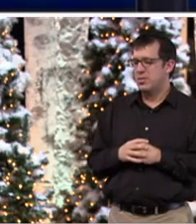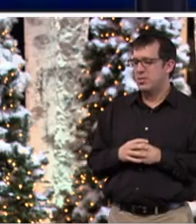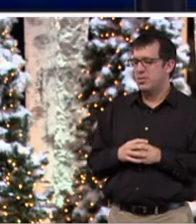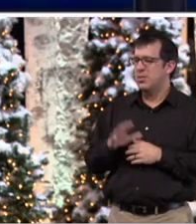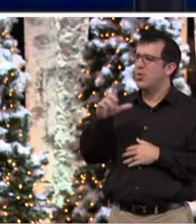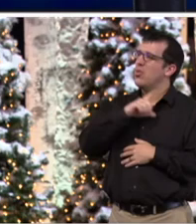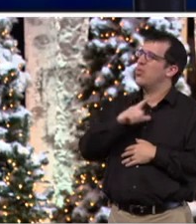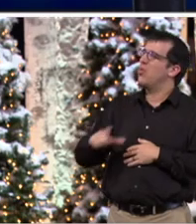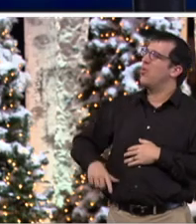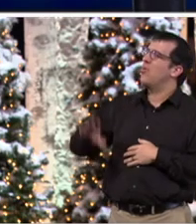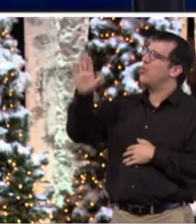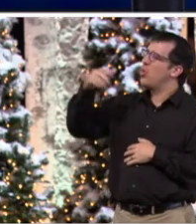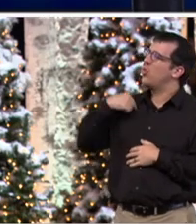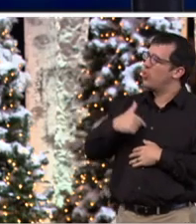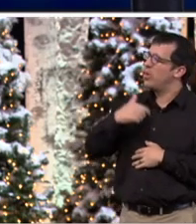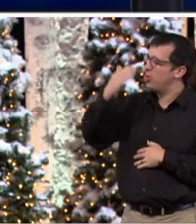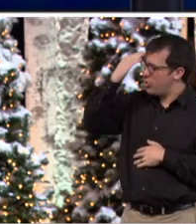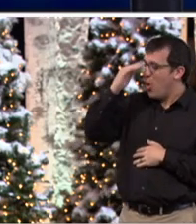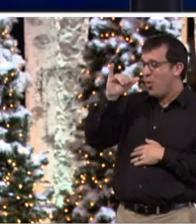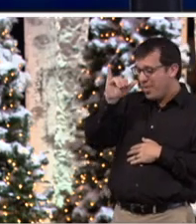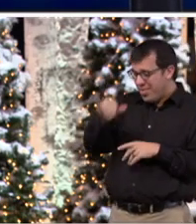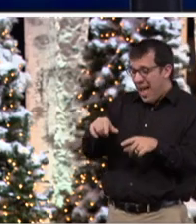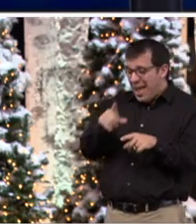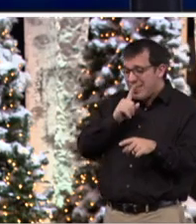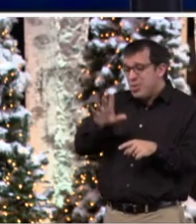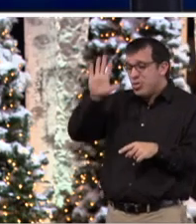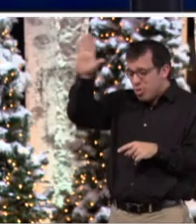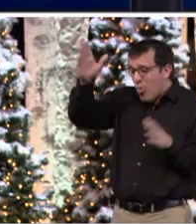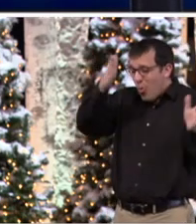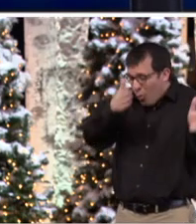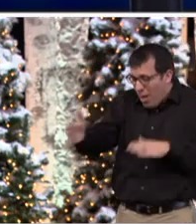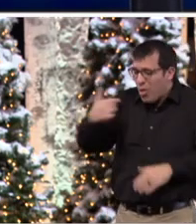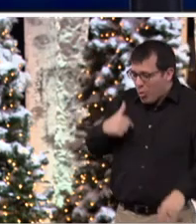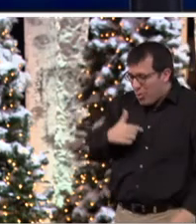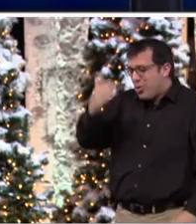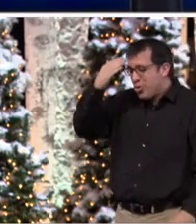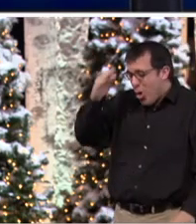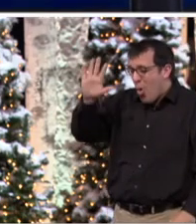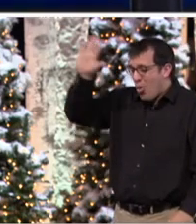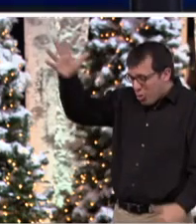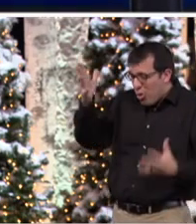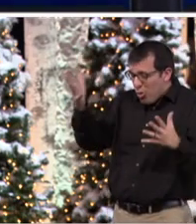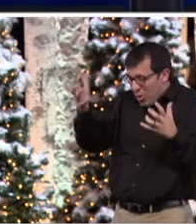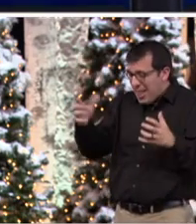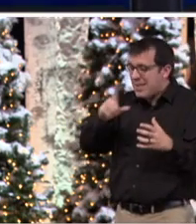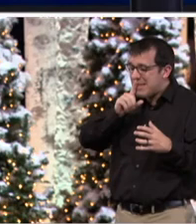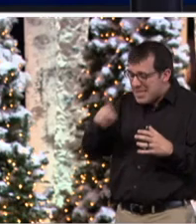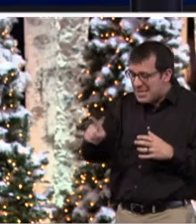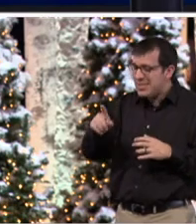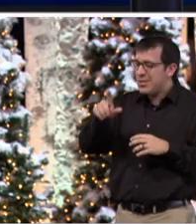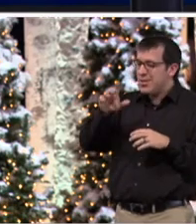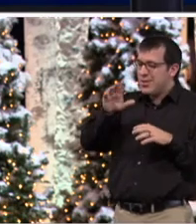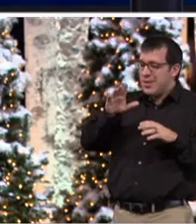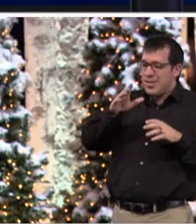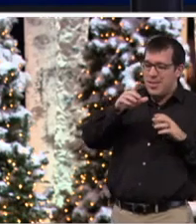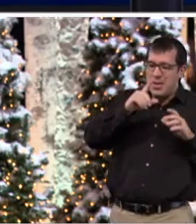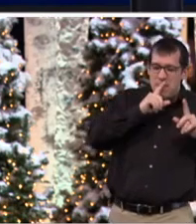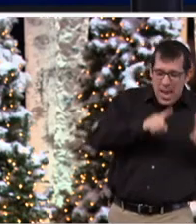Lord, we know this is your will. We know your will is the great commandment and the great